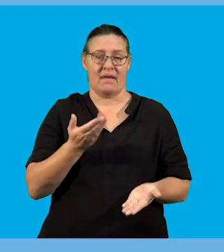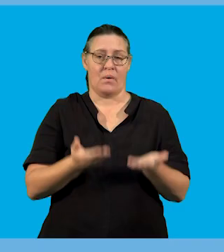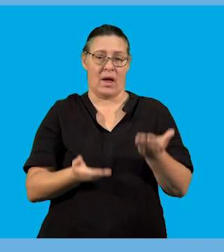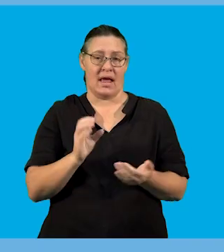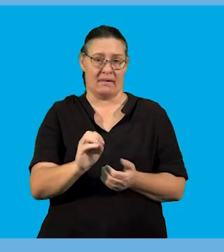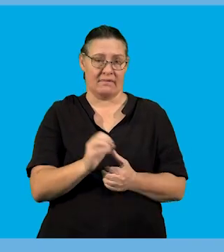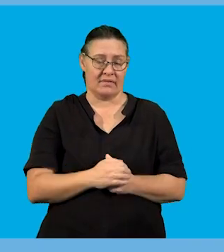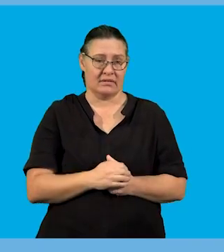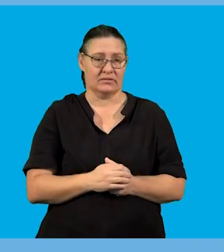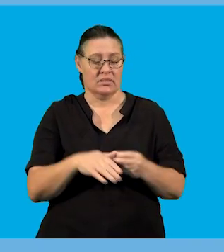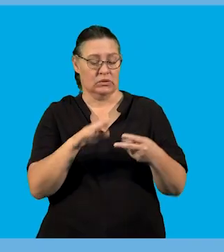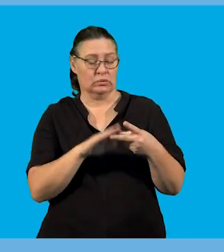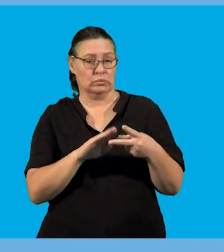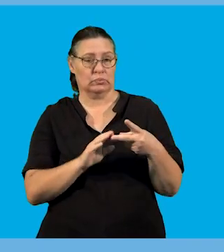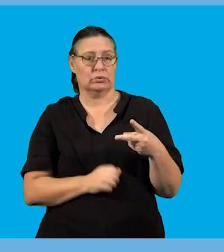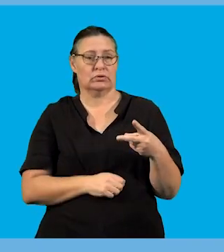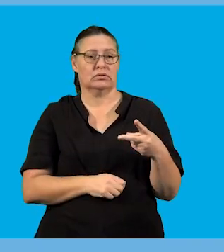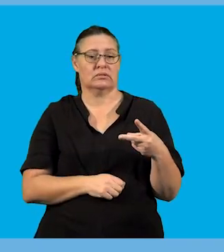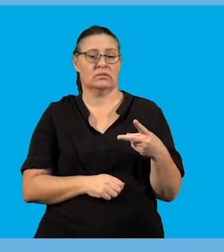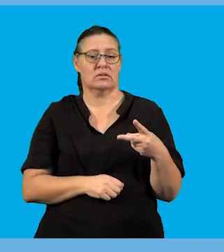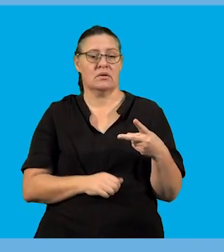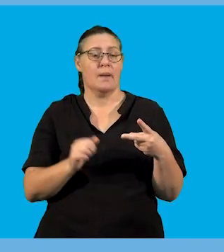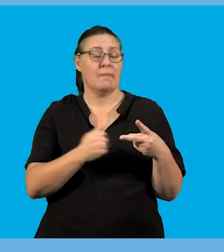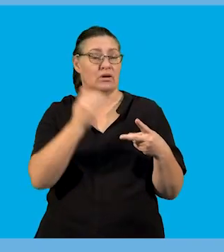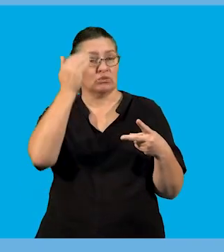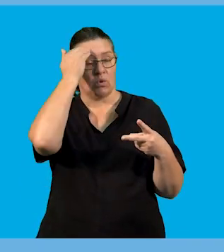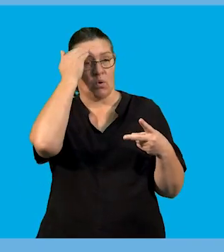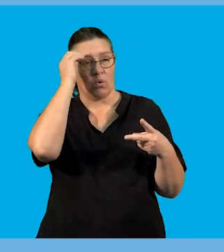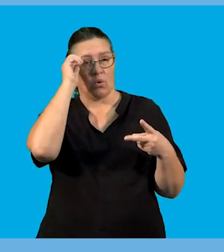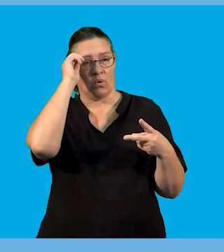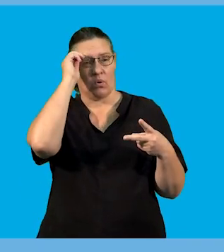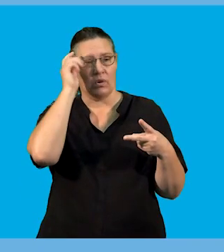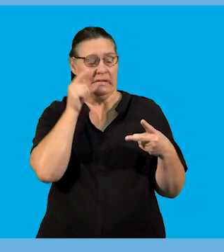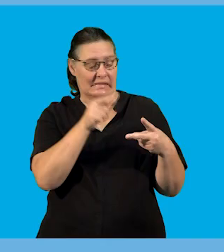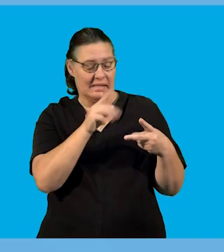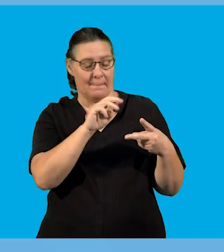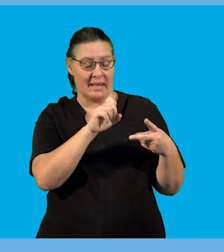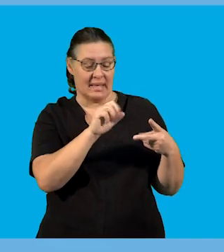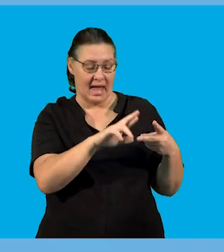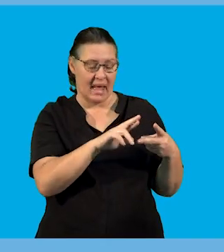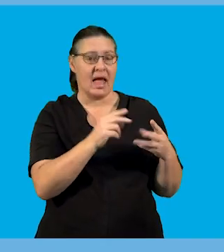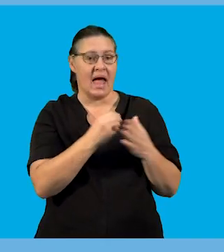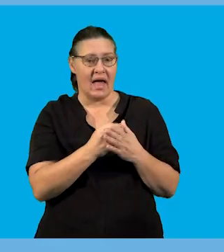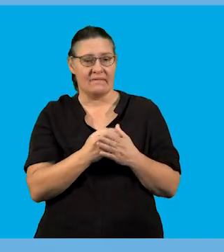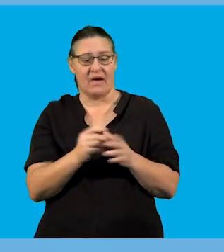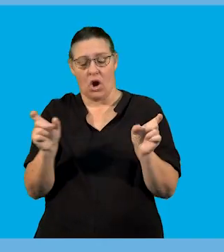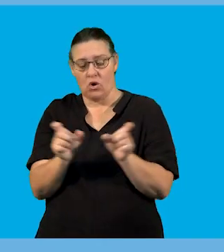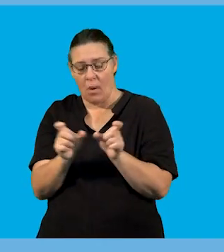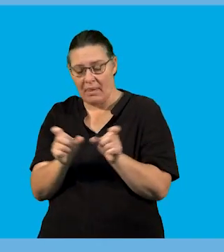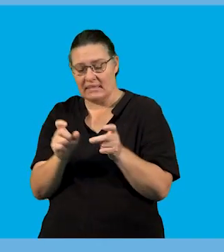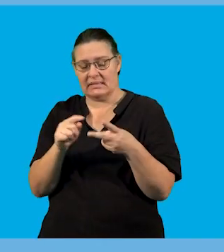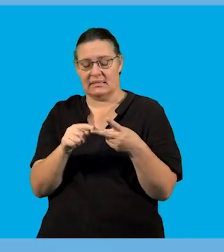mass. Number two, you should already know that matter is made up of elements and compounds.